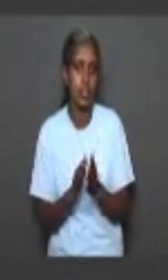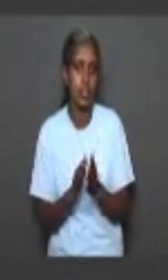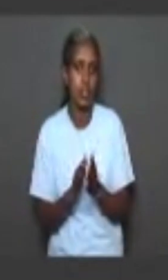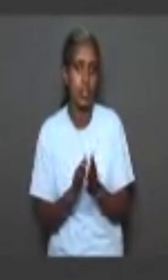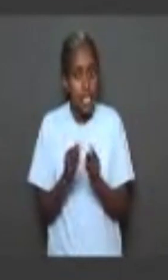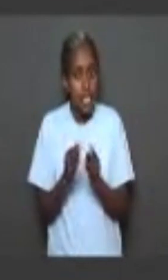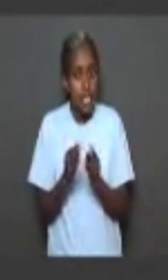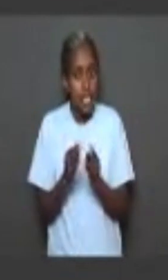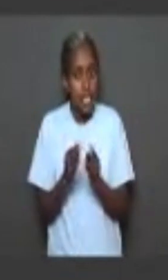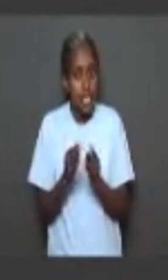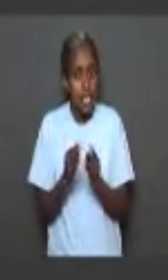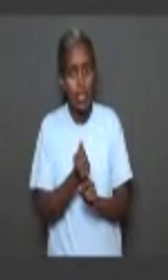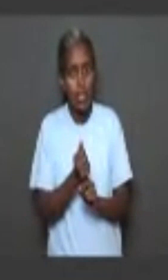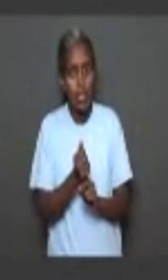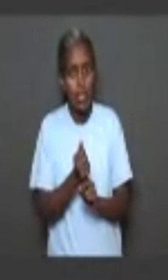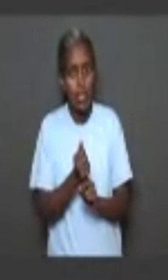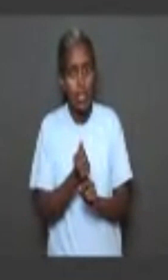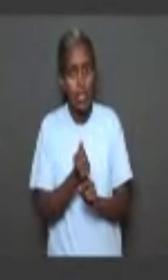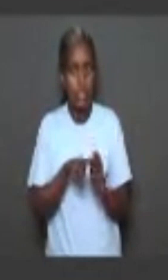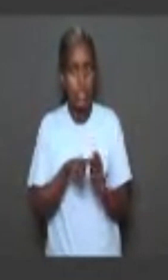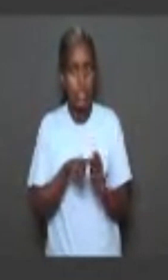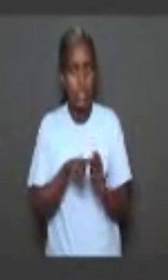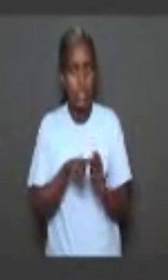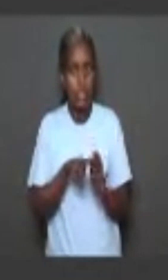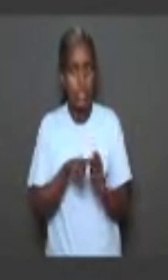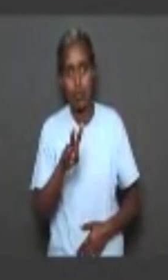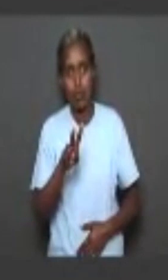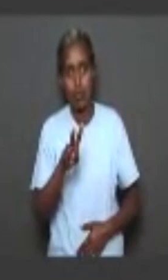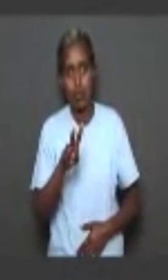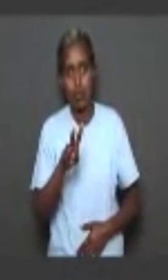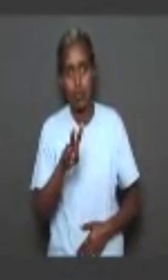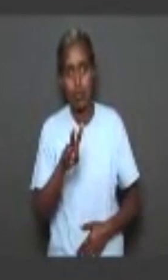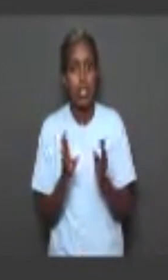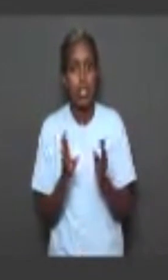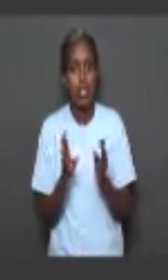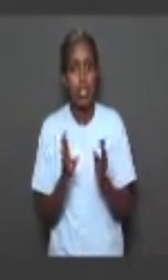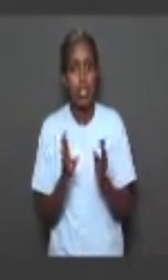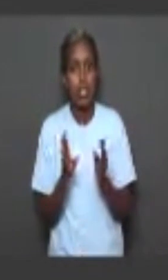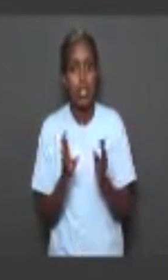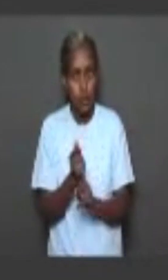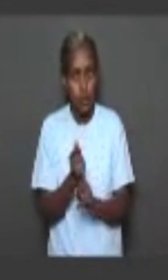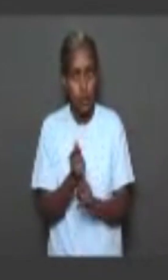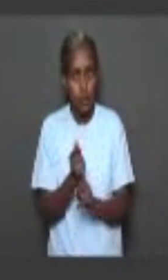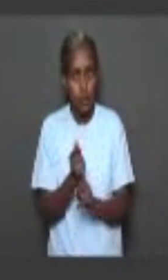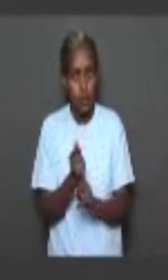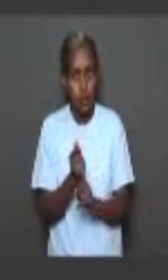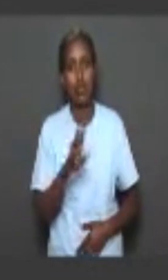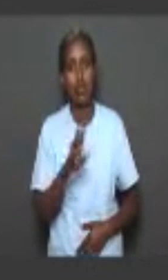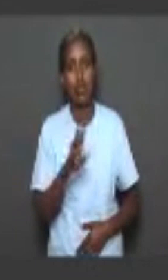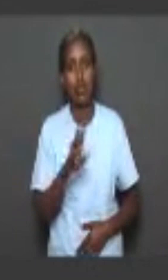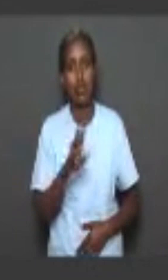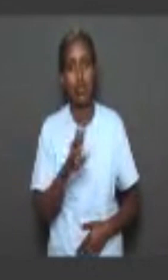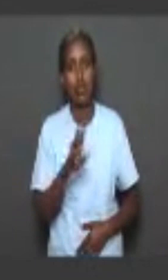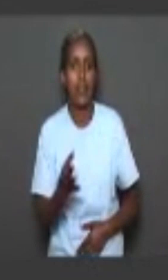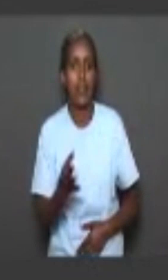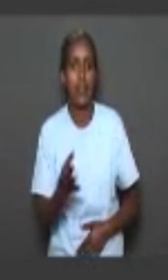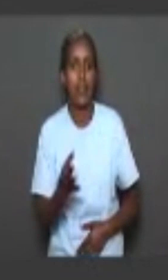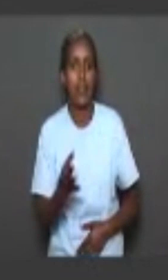containing -2, the set containing 2 and F.